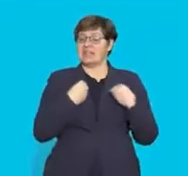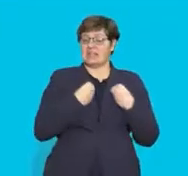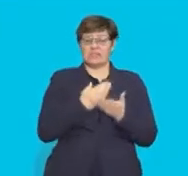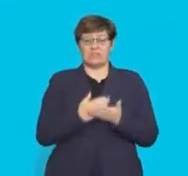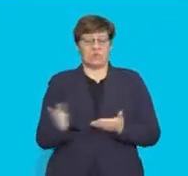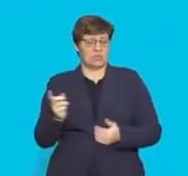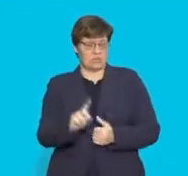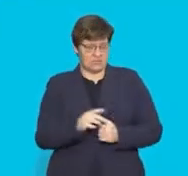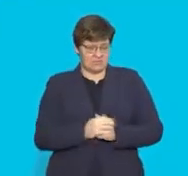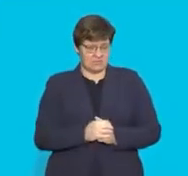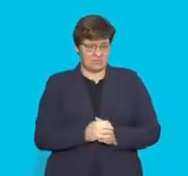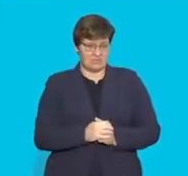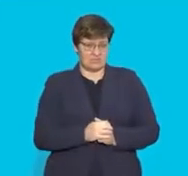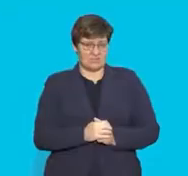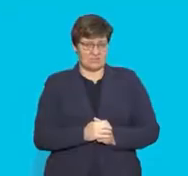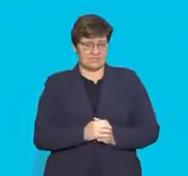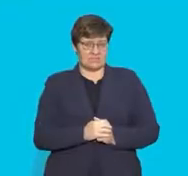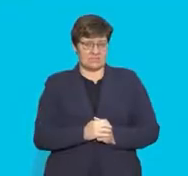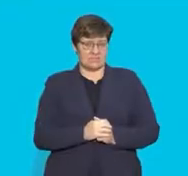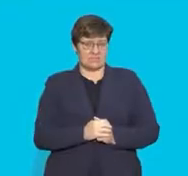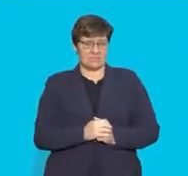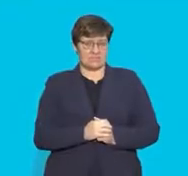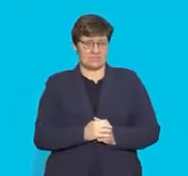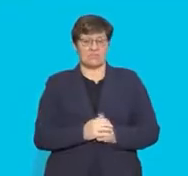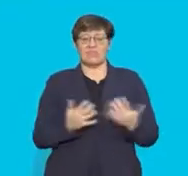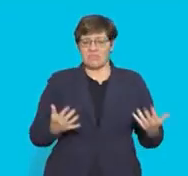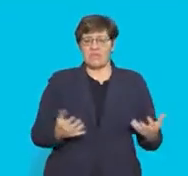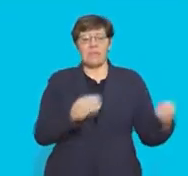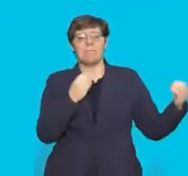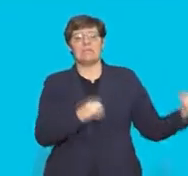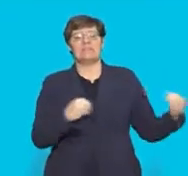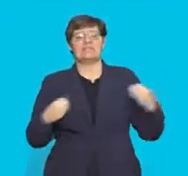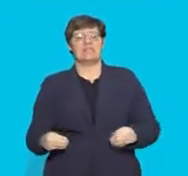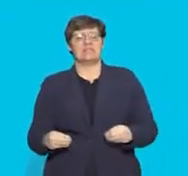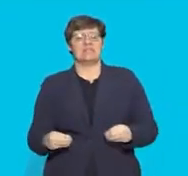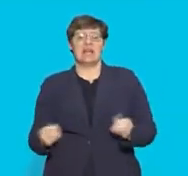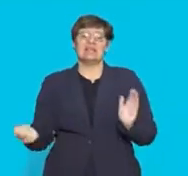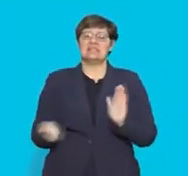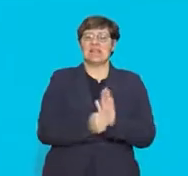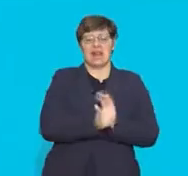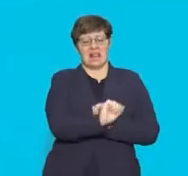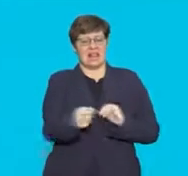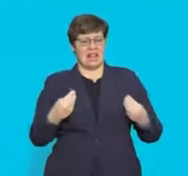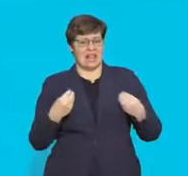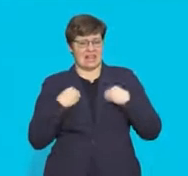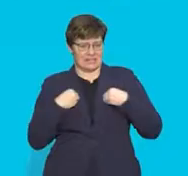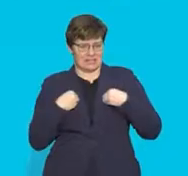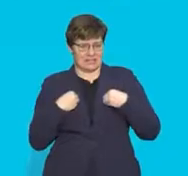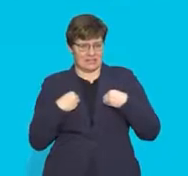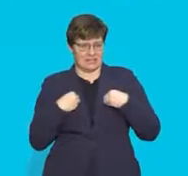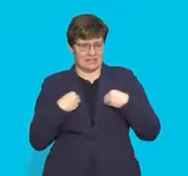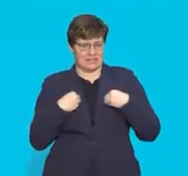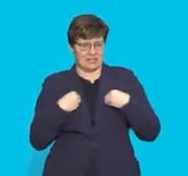the processes that are affected when a business sells fixed assets? Obviously, remember something, a business buys